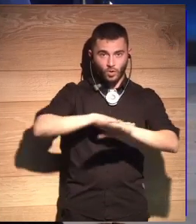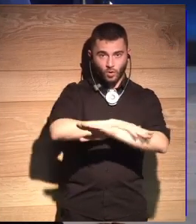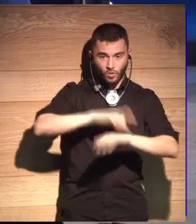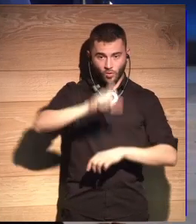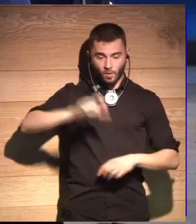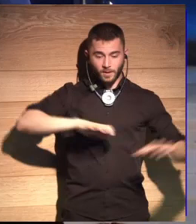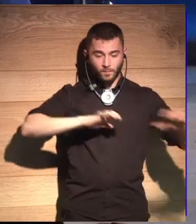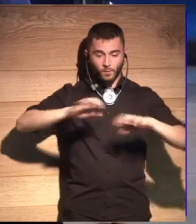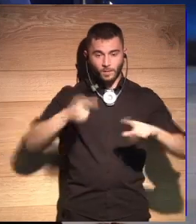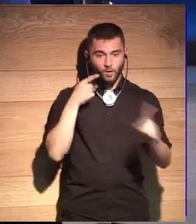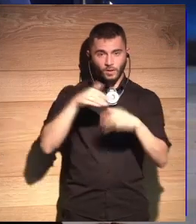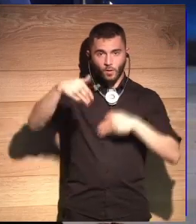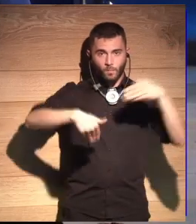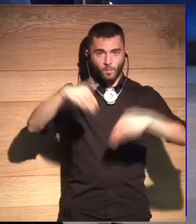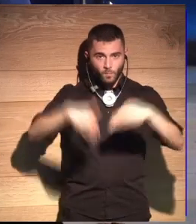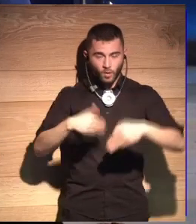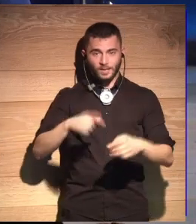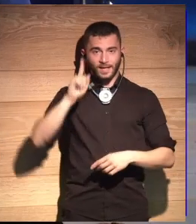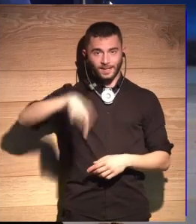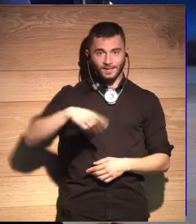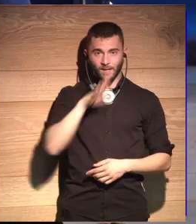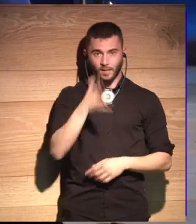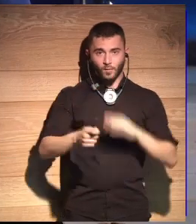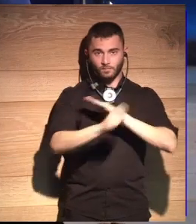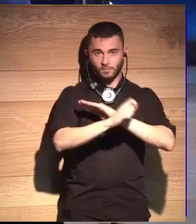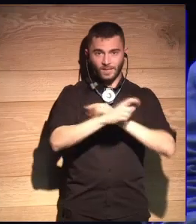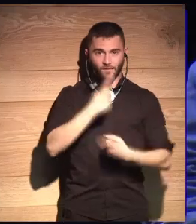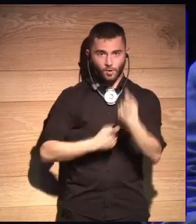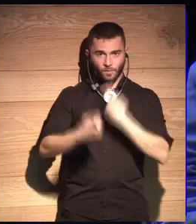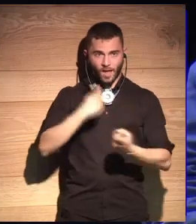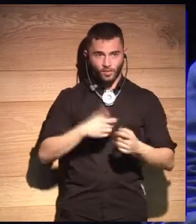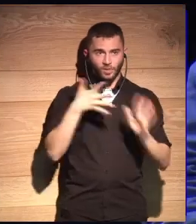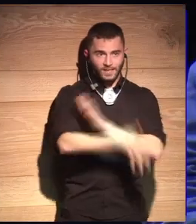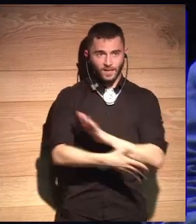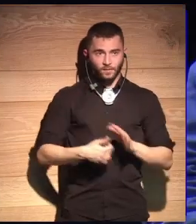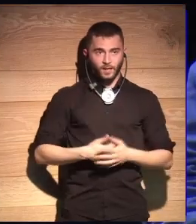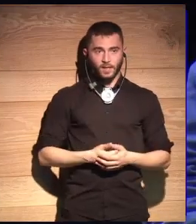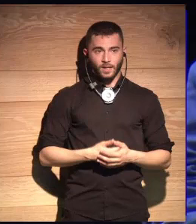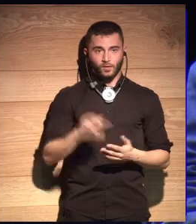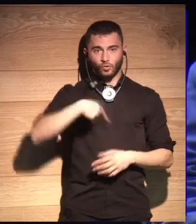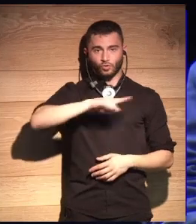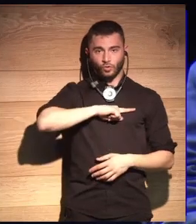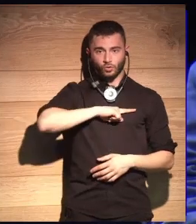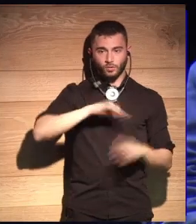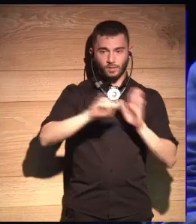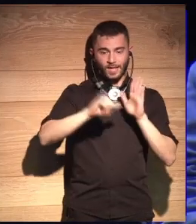our leaders, because they mobilize us to go and vote, and because they provide